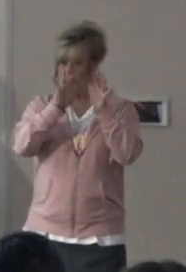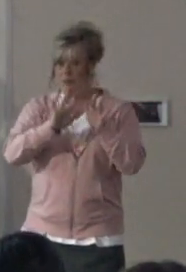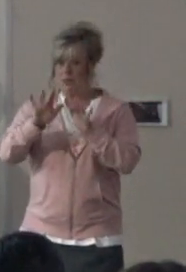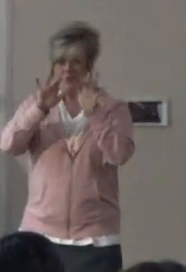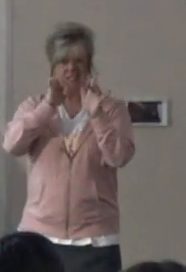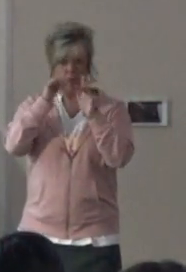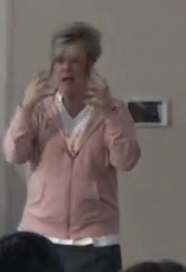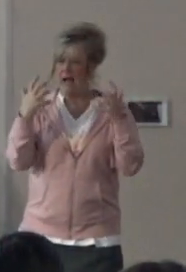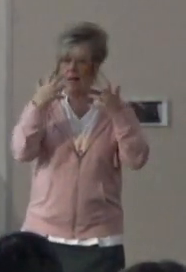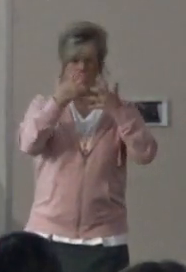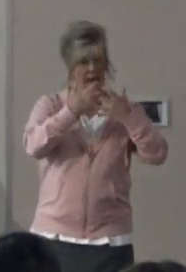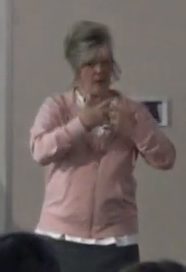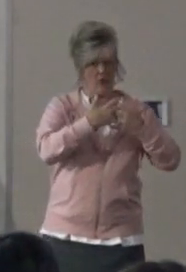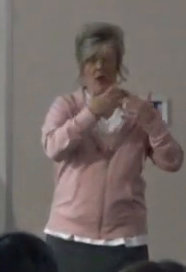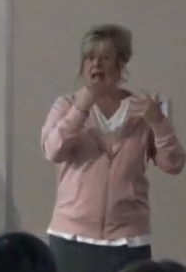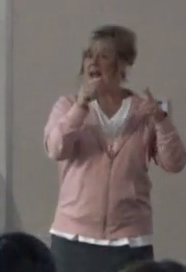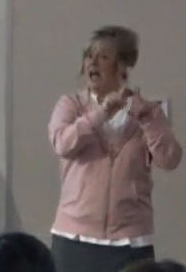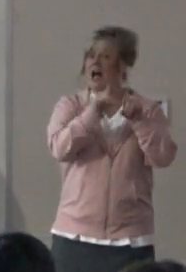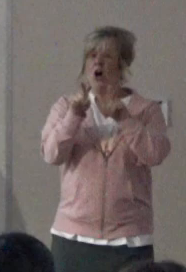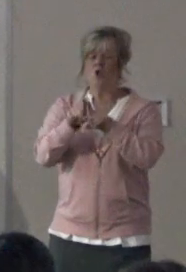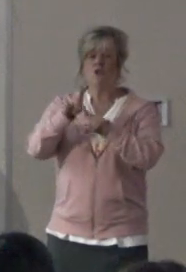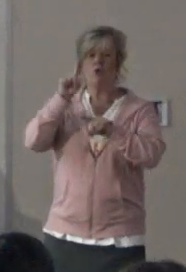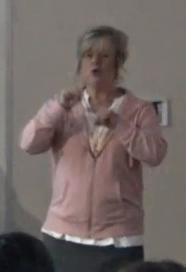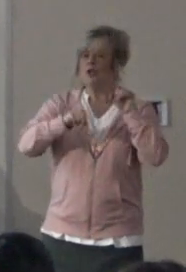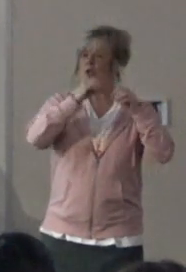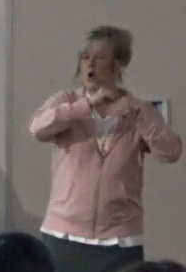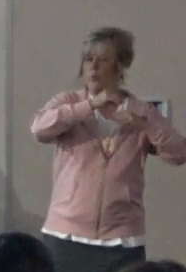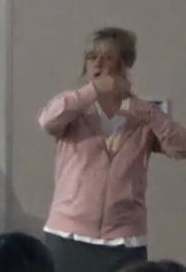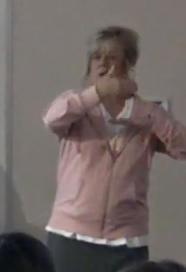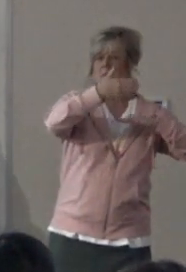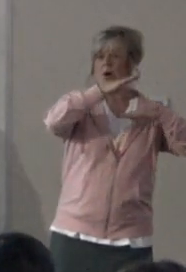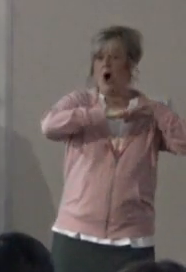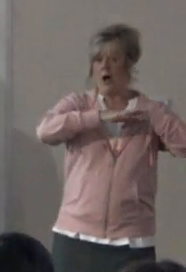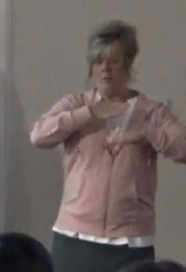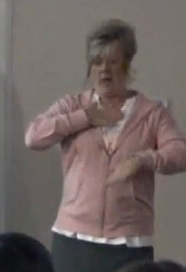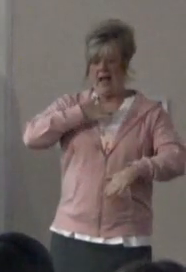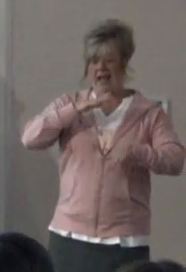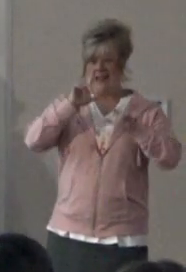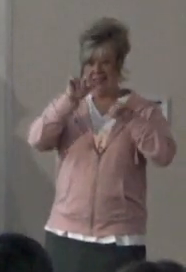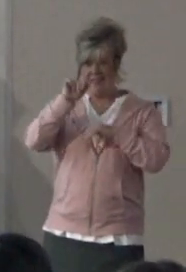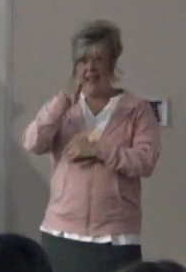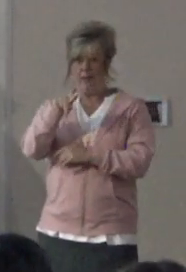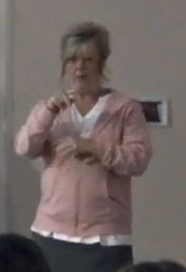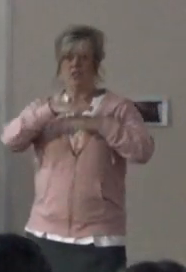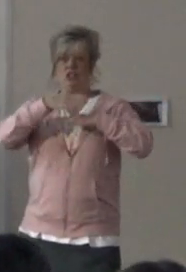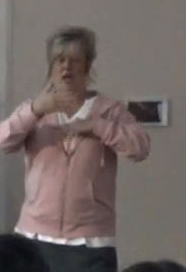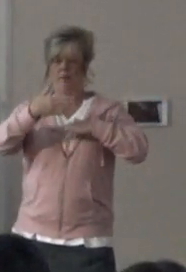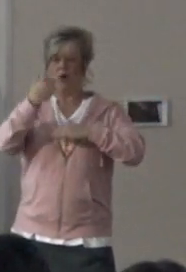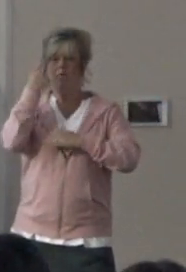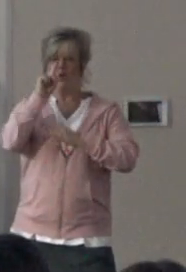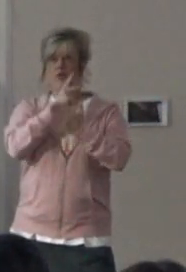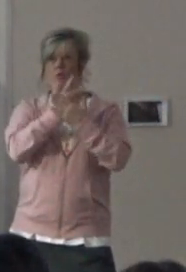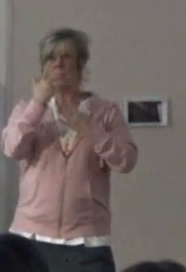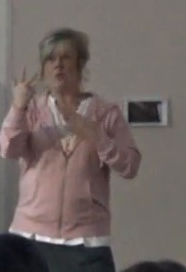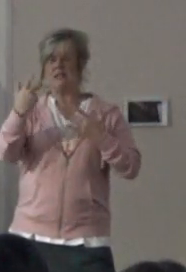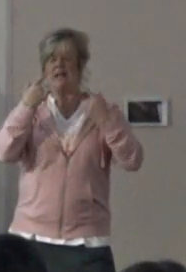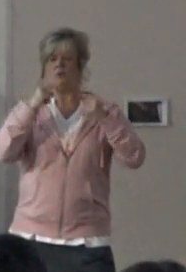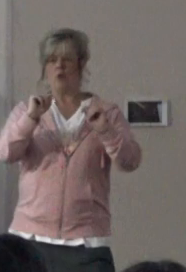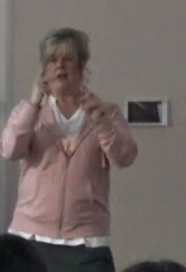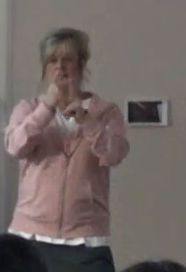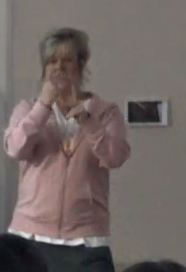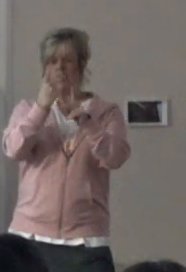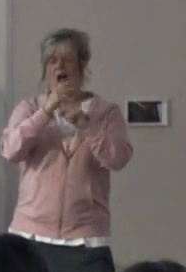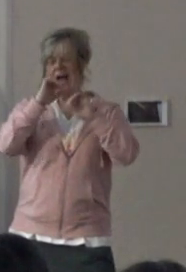2024 version, but I also couldn't open them on my laptop because SolidWorks wouldn't work. So for like 3 weeks, I was just sitting there trying to figure